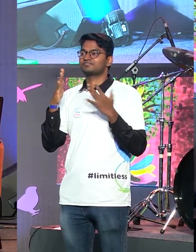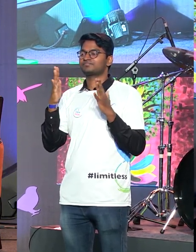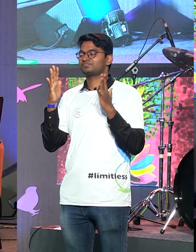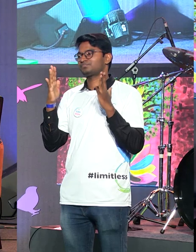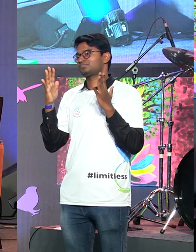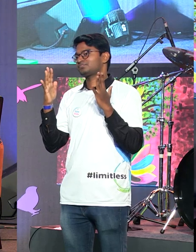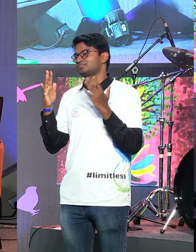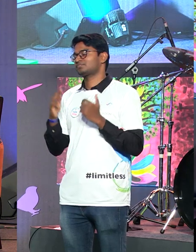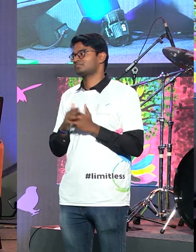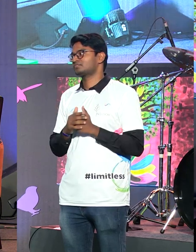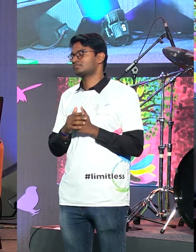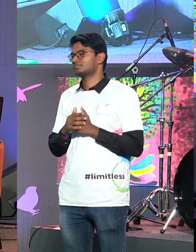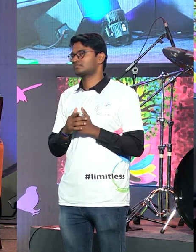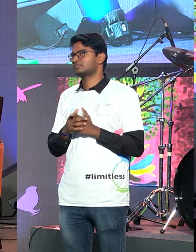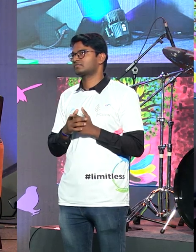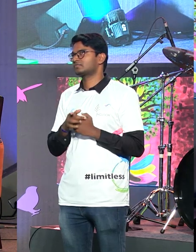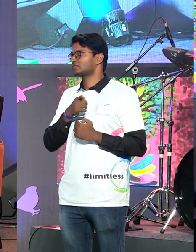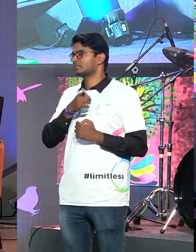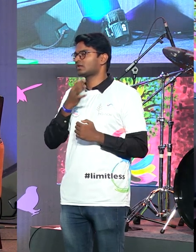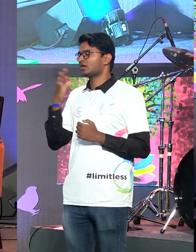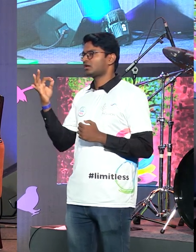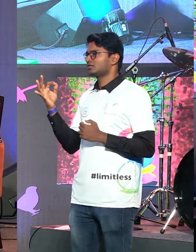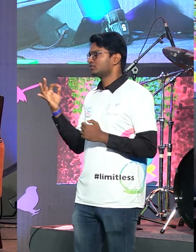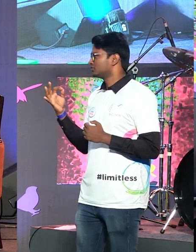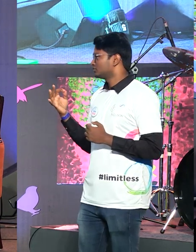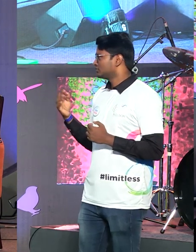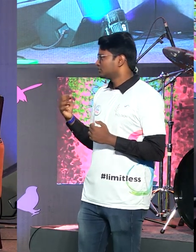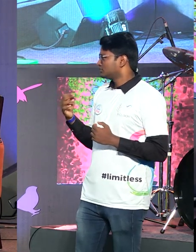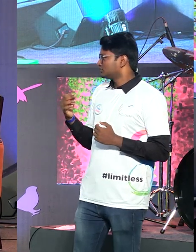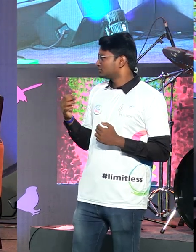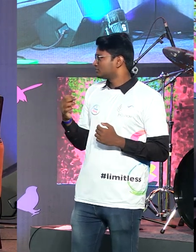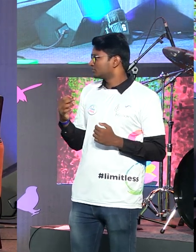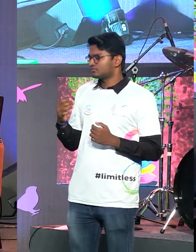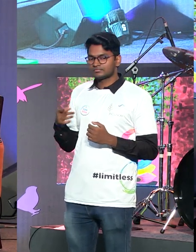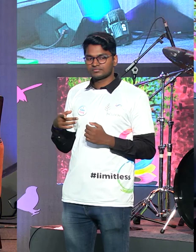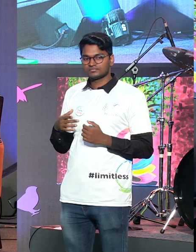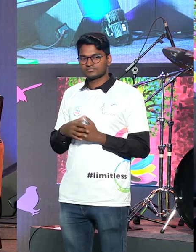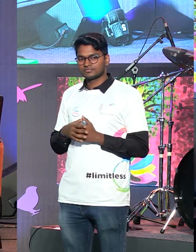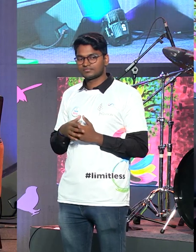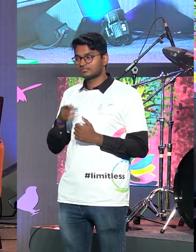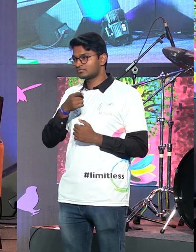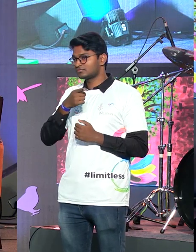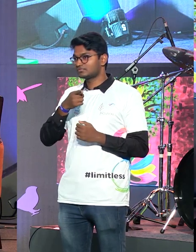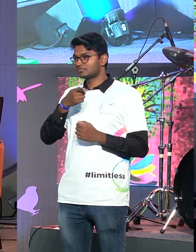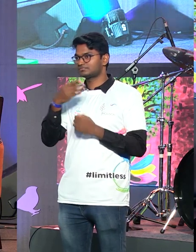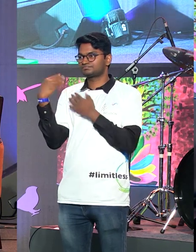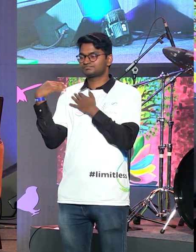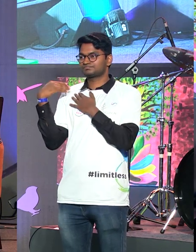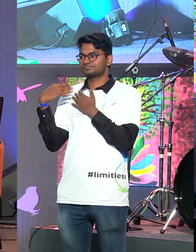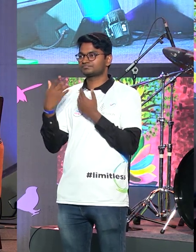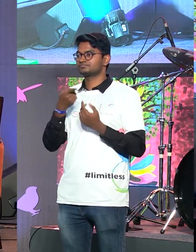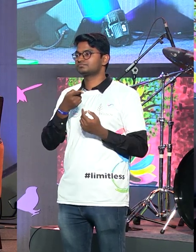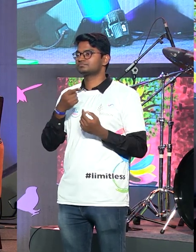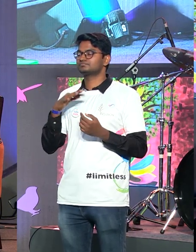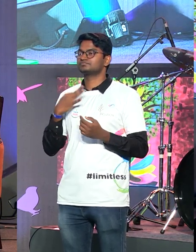for Nandita's information, was a president's medalist for being a role model employee.